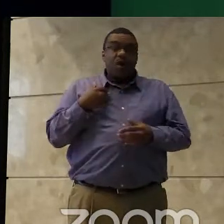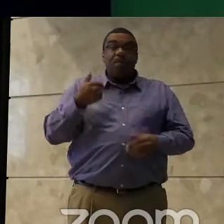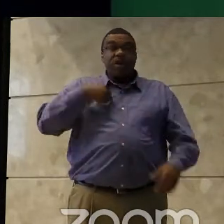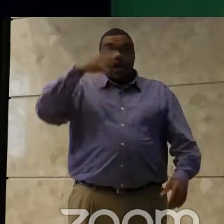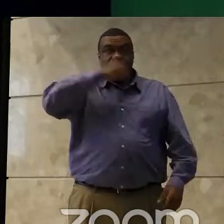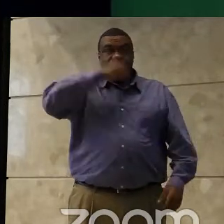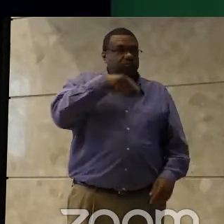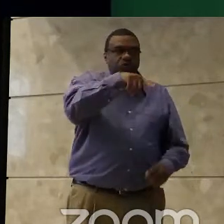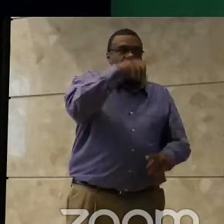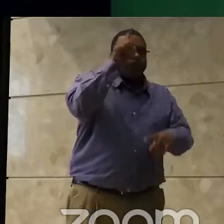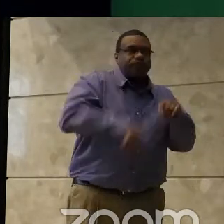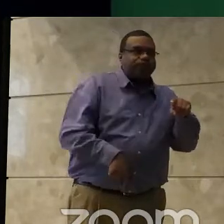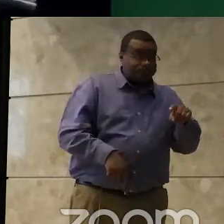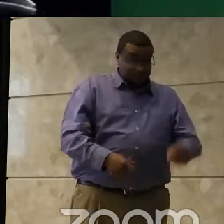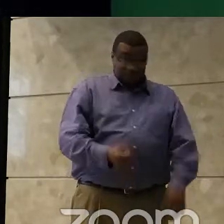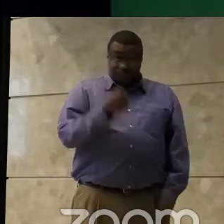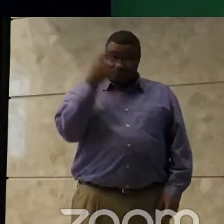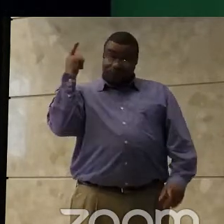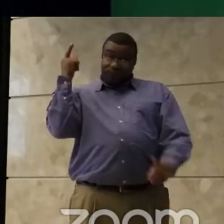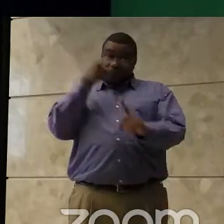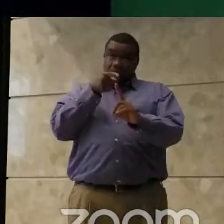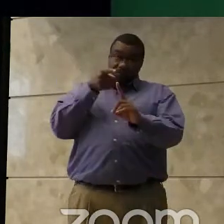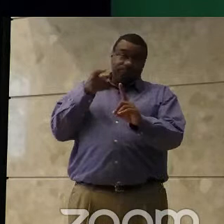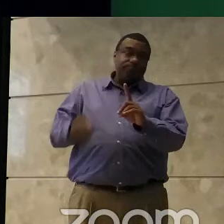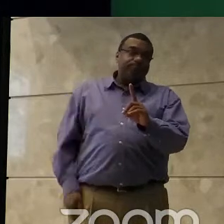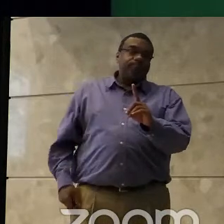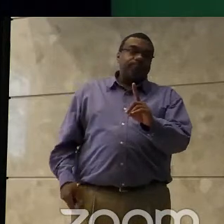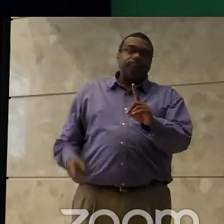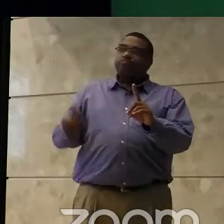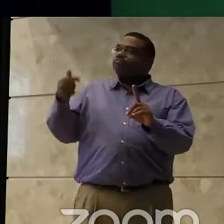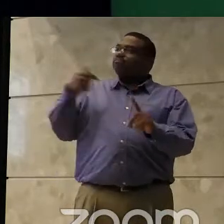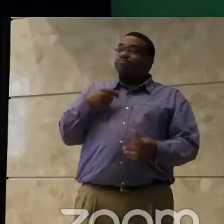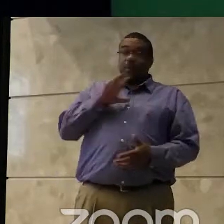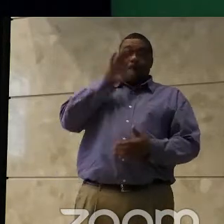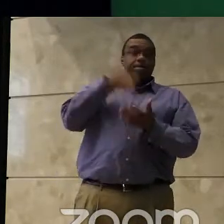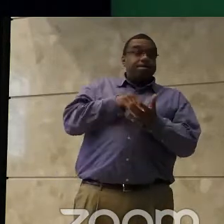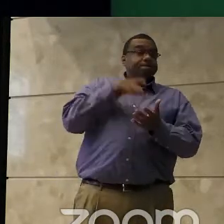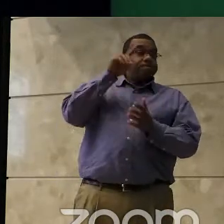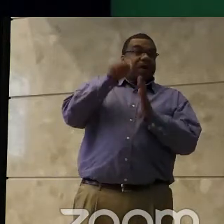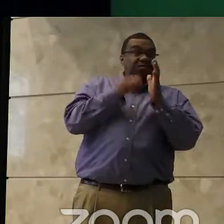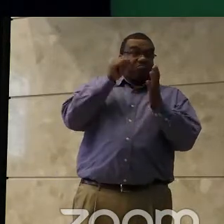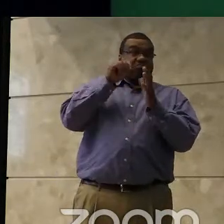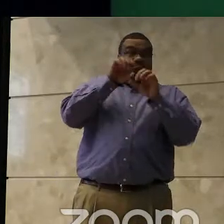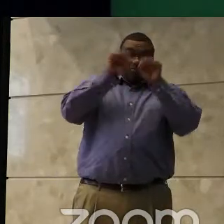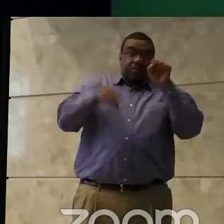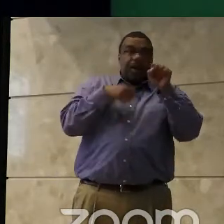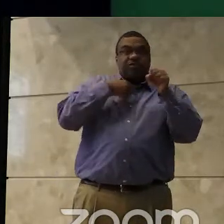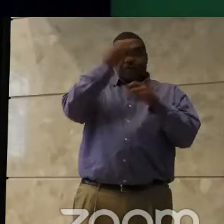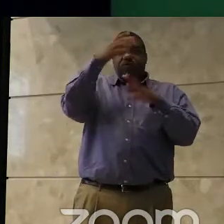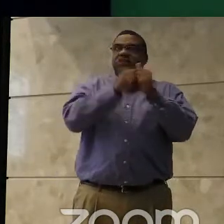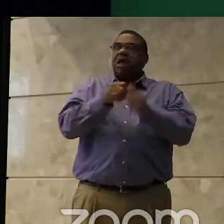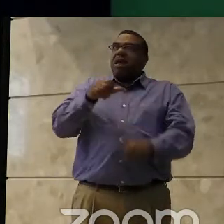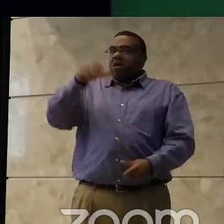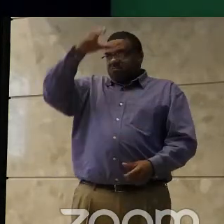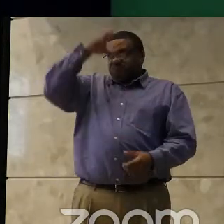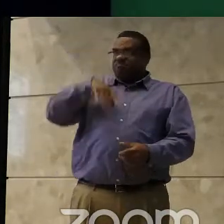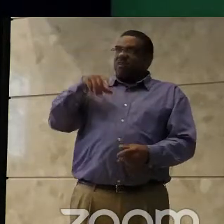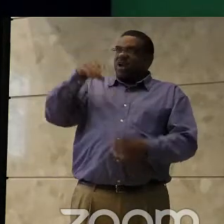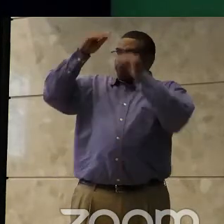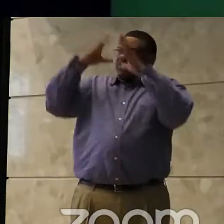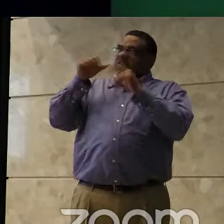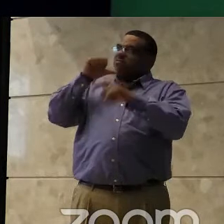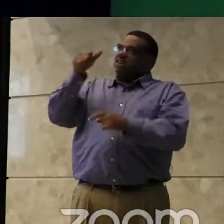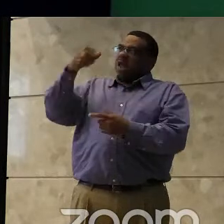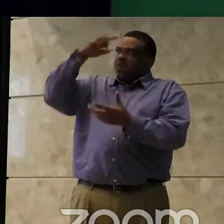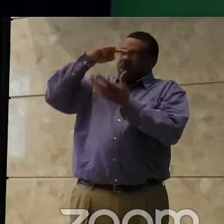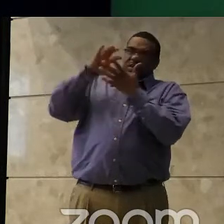You get my point? Now, here's the point. I could have at the midterm said, this man doesn't believe in me and forgot and literally stopped